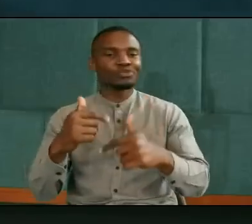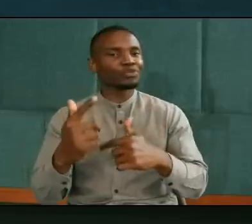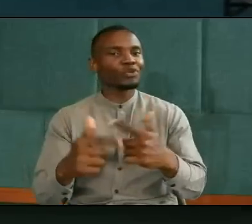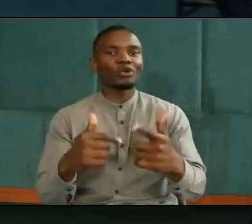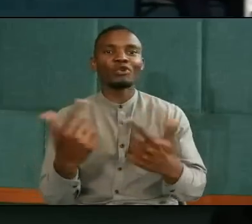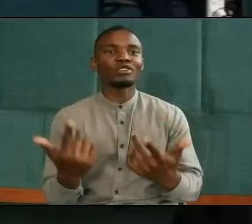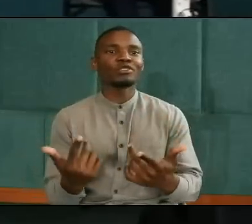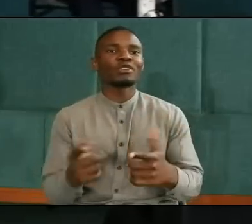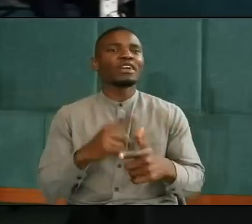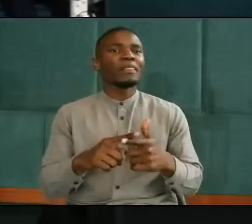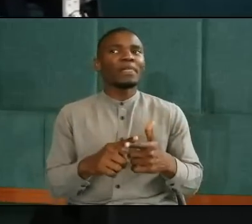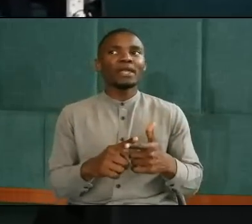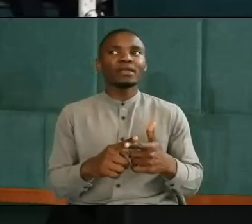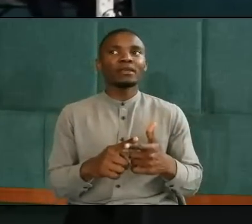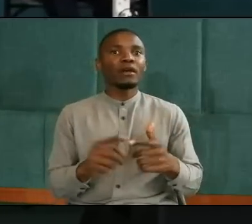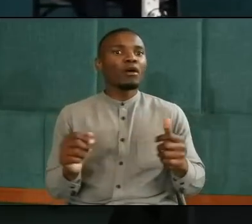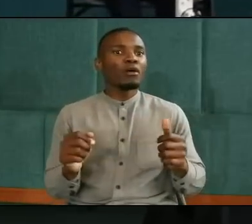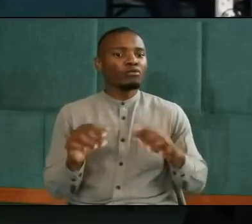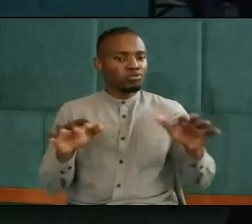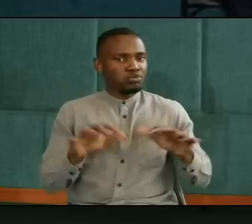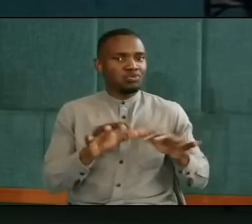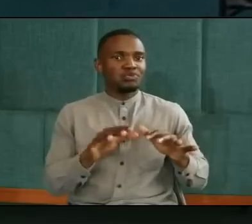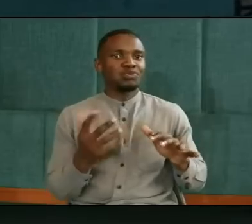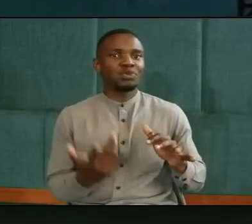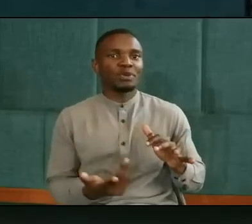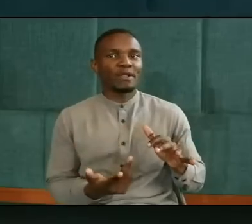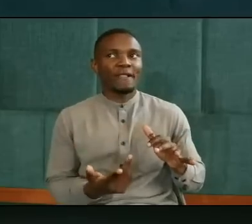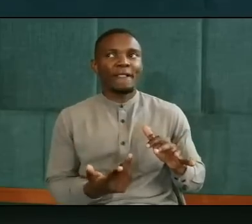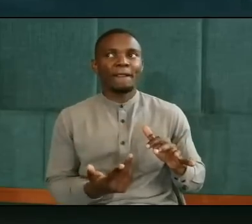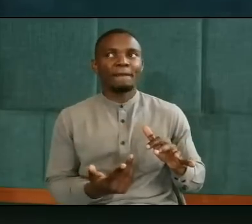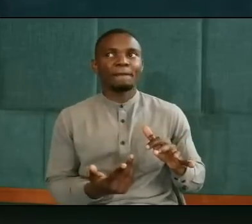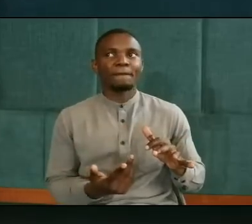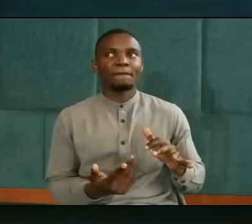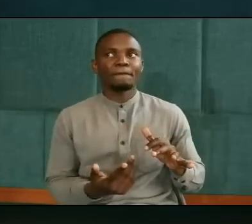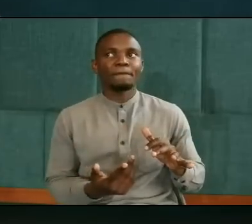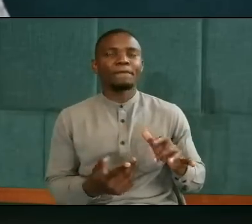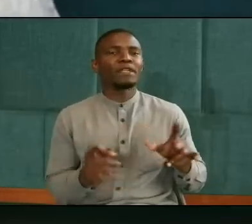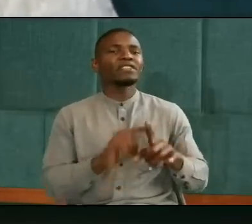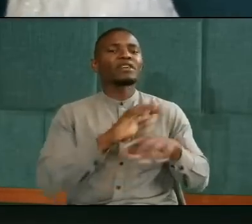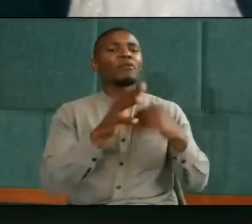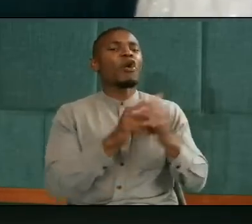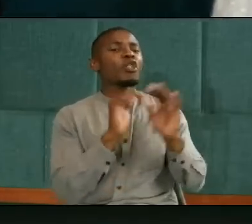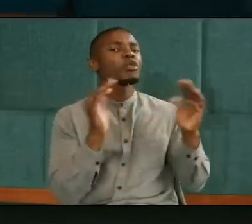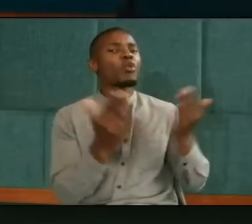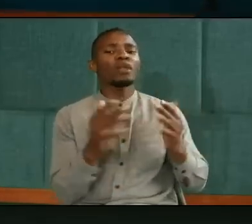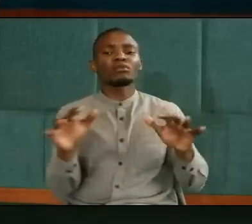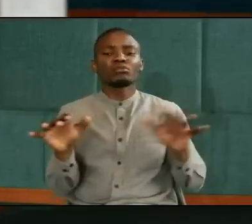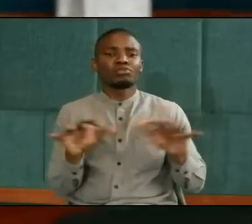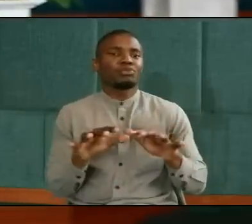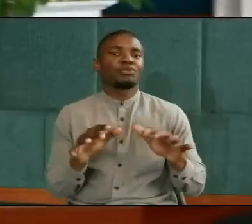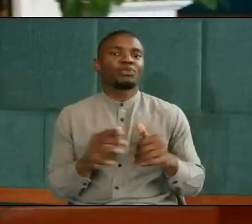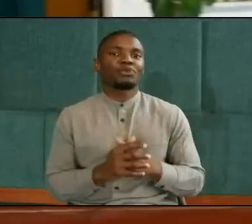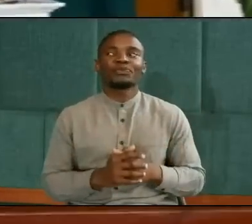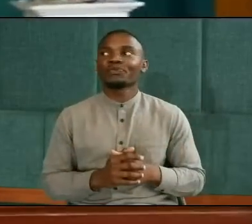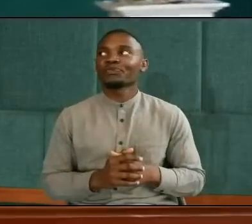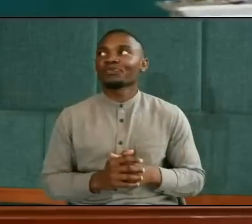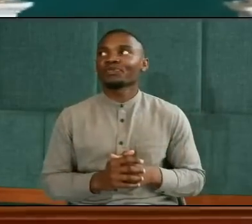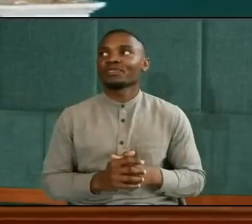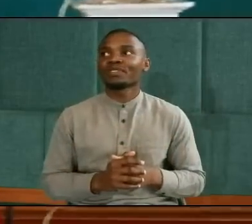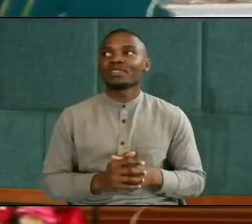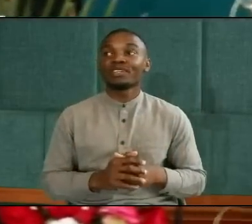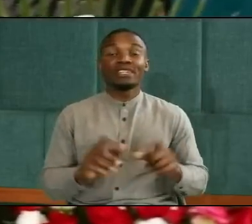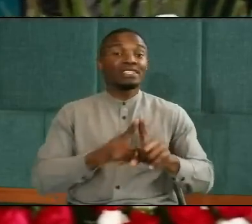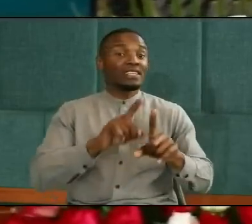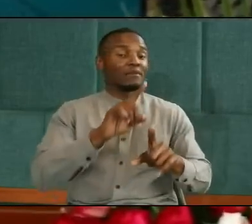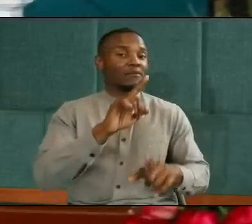life is going on, all of, and then all of a sudden, bam, the earthquake shook mightily. The entire globe shook. Start of